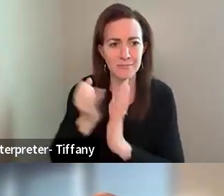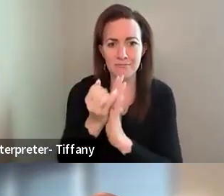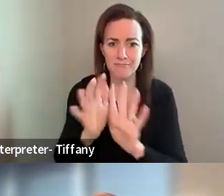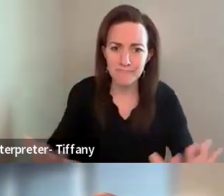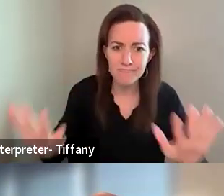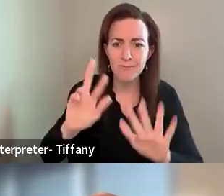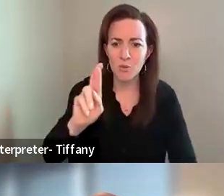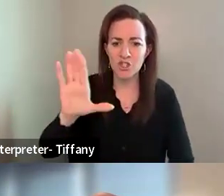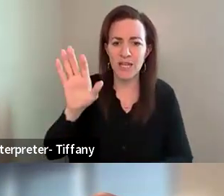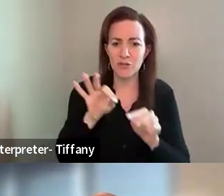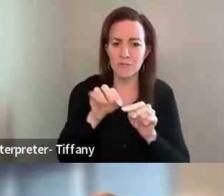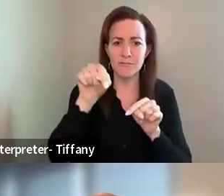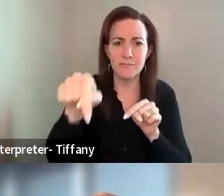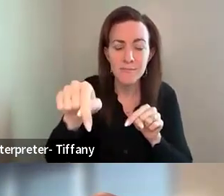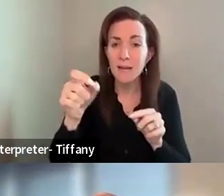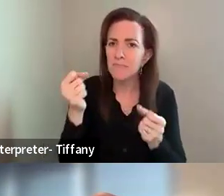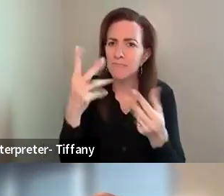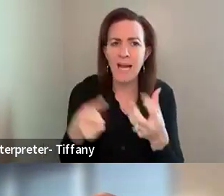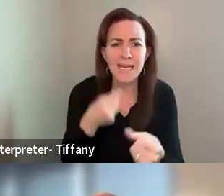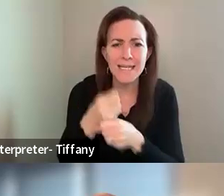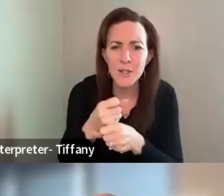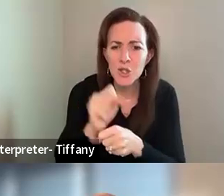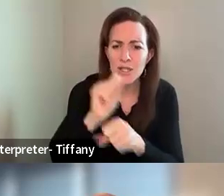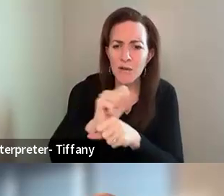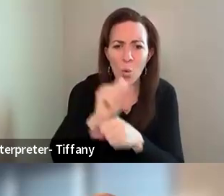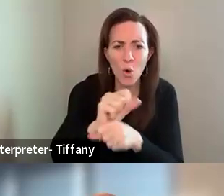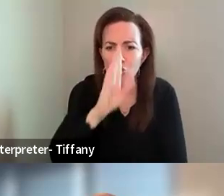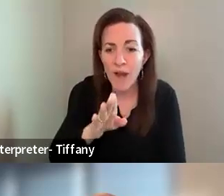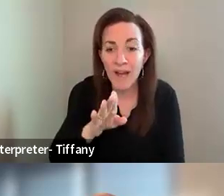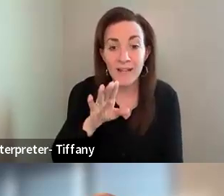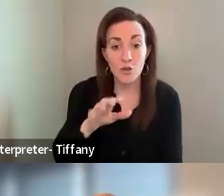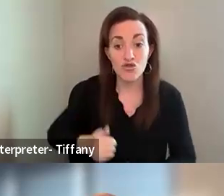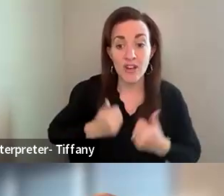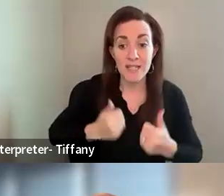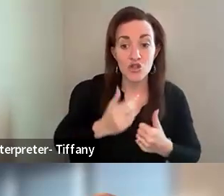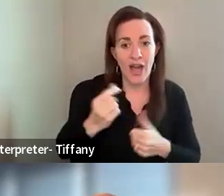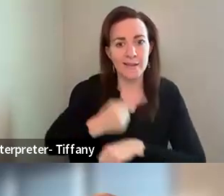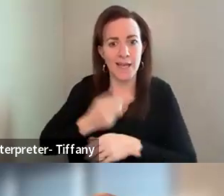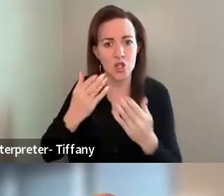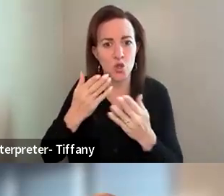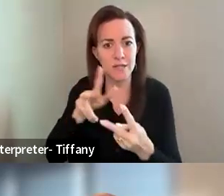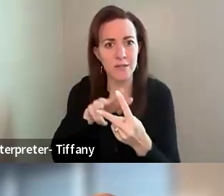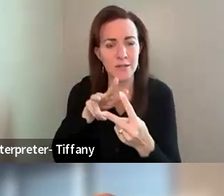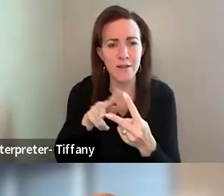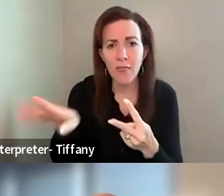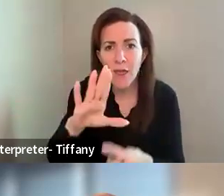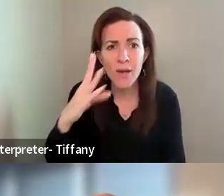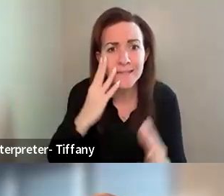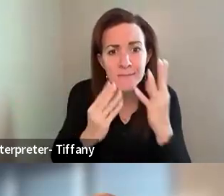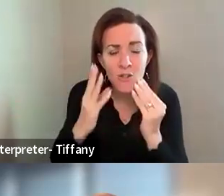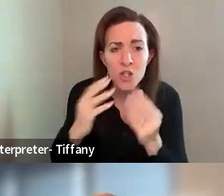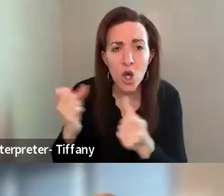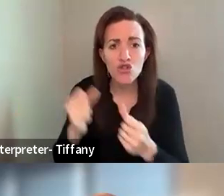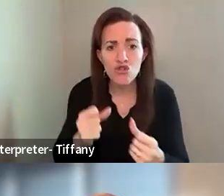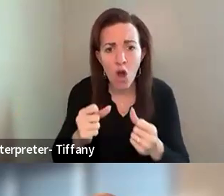state, and years of direct work in the residential and day services. All of these experiences from them strongly have shaped how they